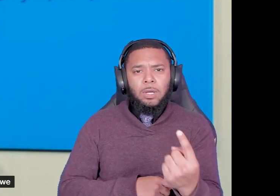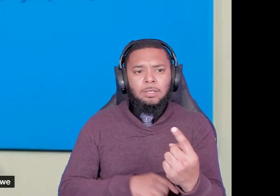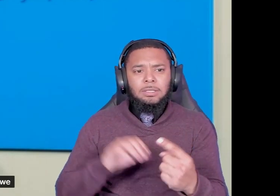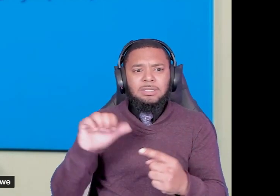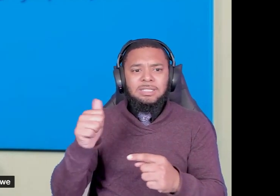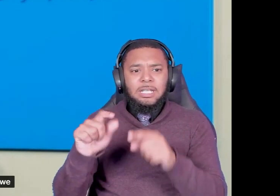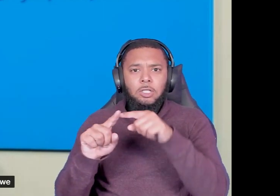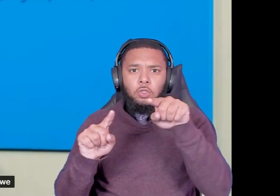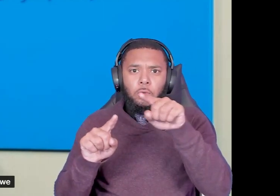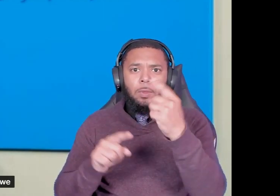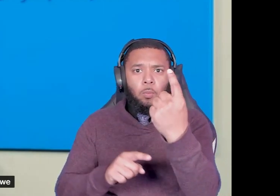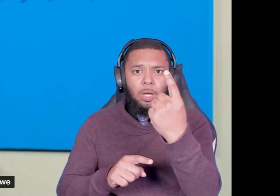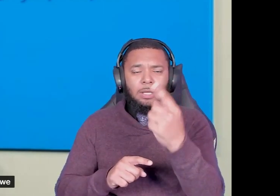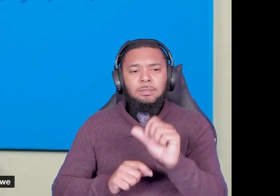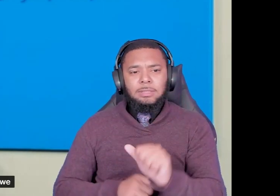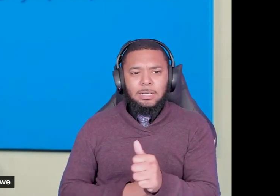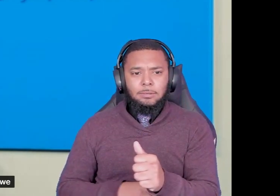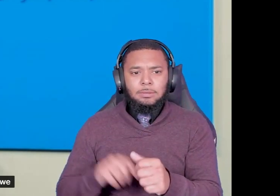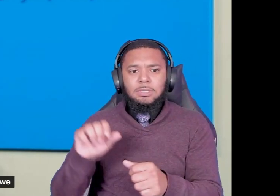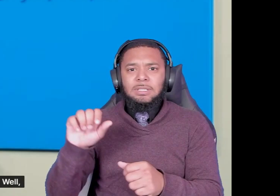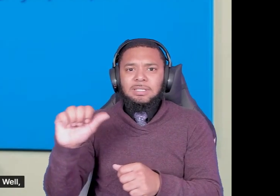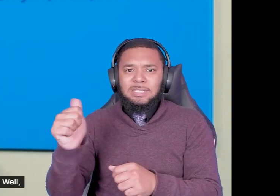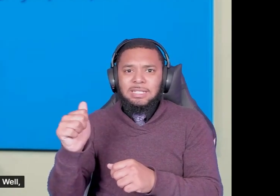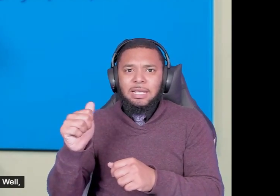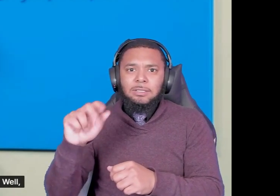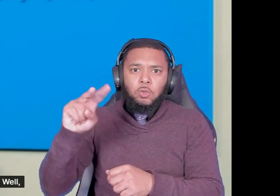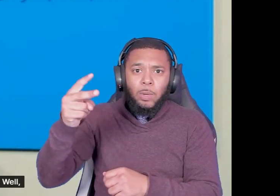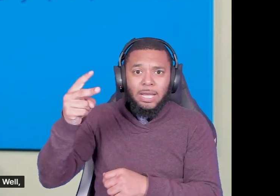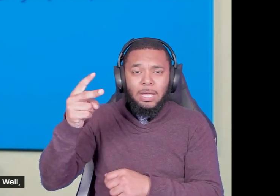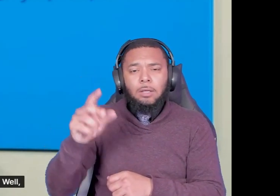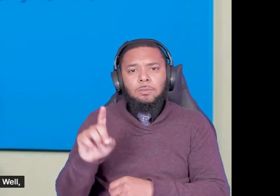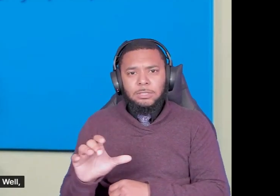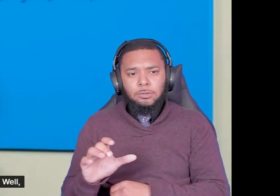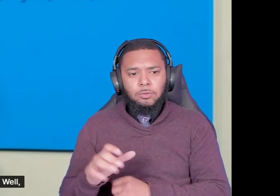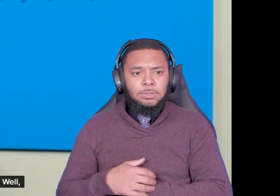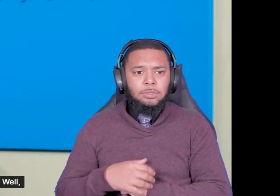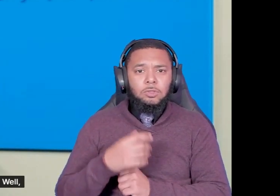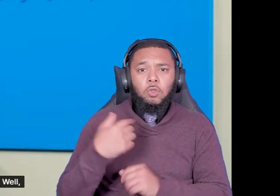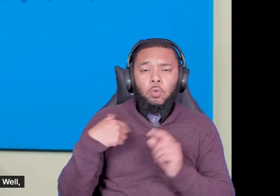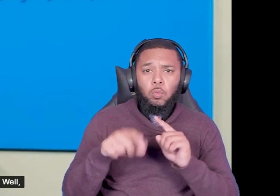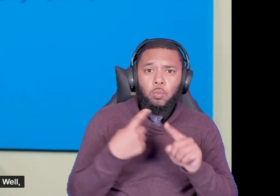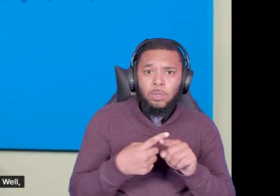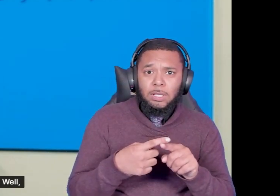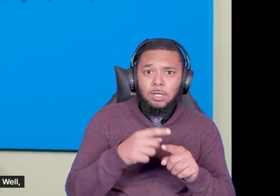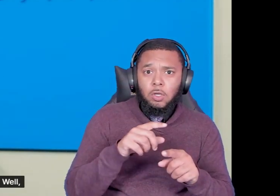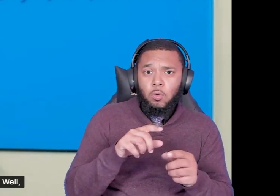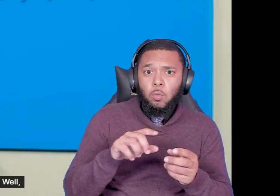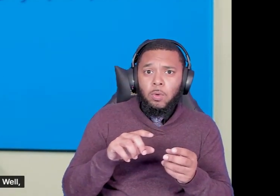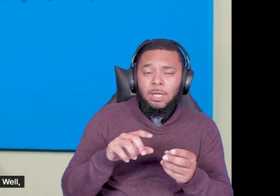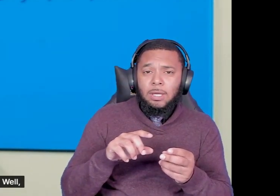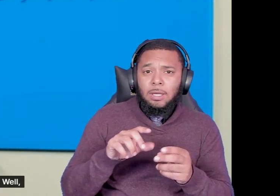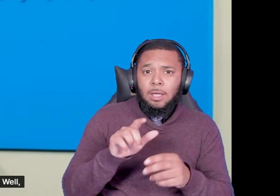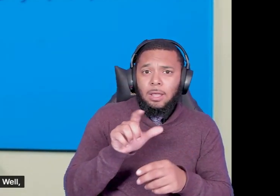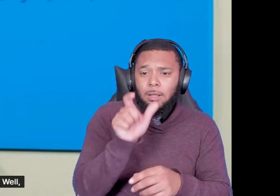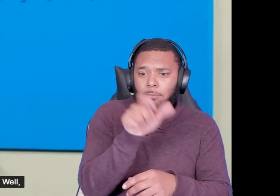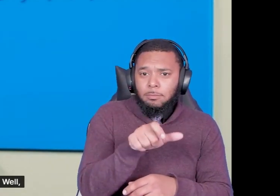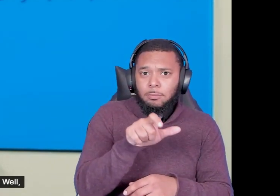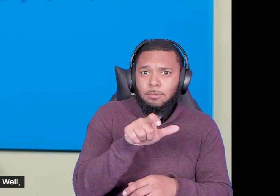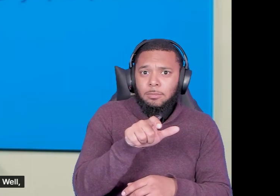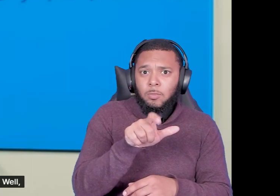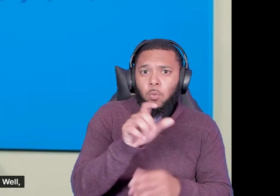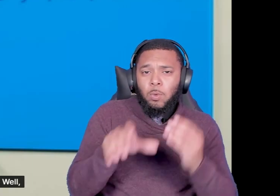hundreds spot, because each time we move to the left, we go up by a power of 10.